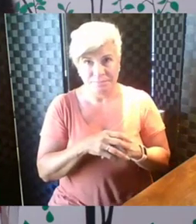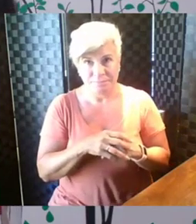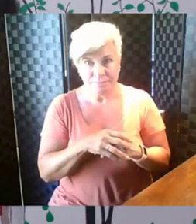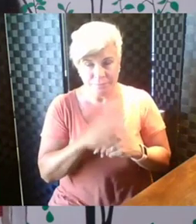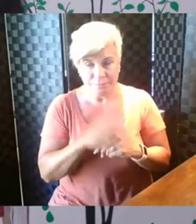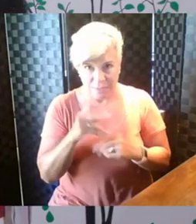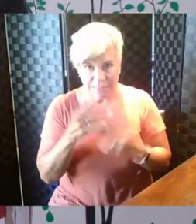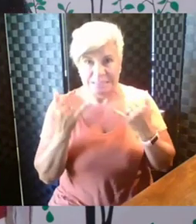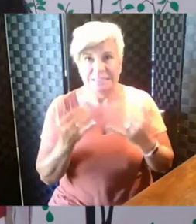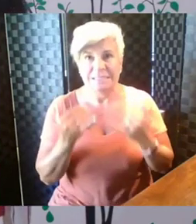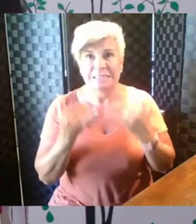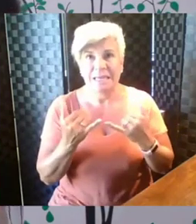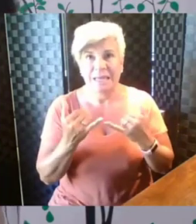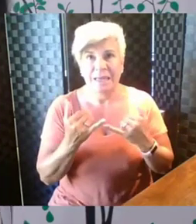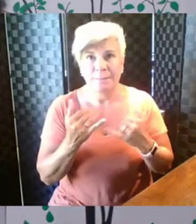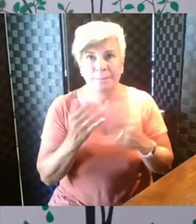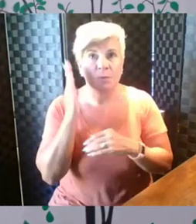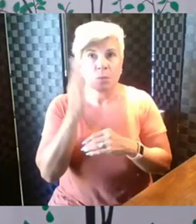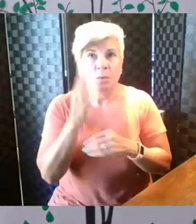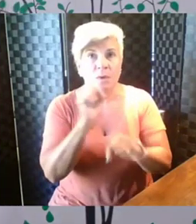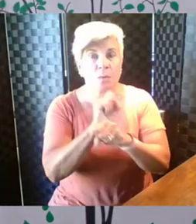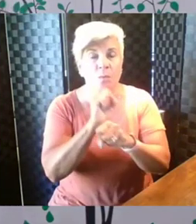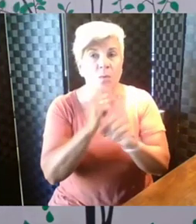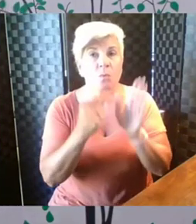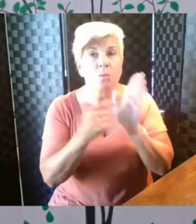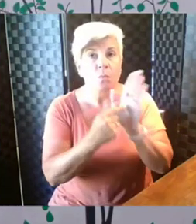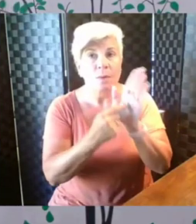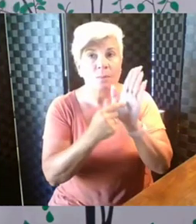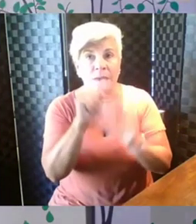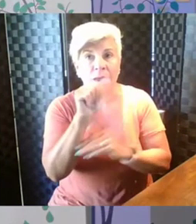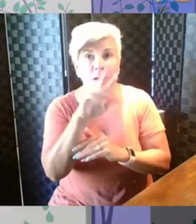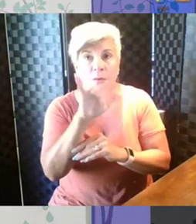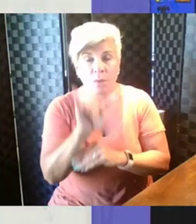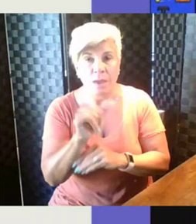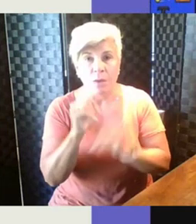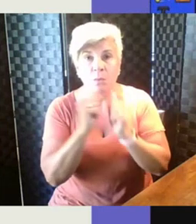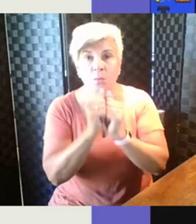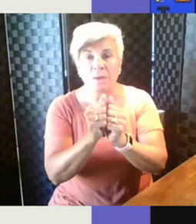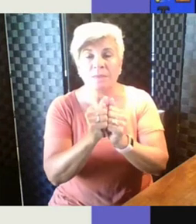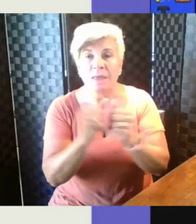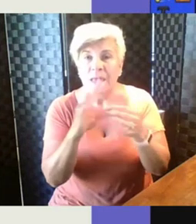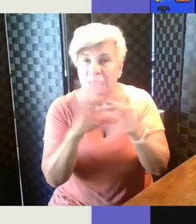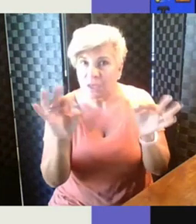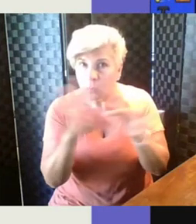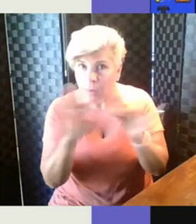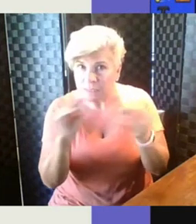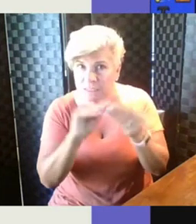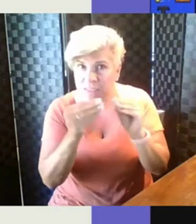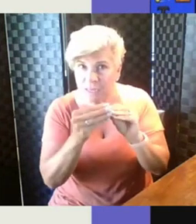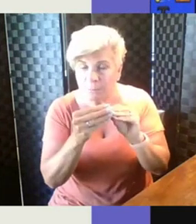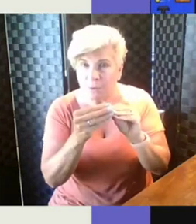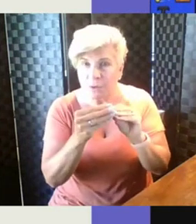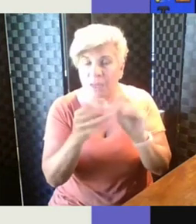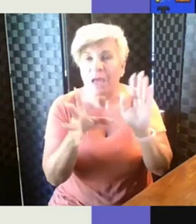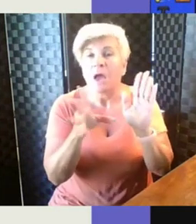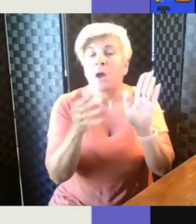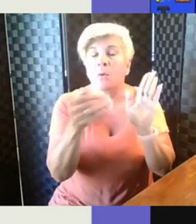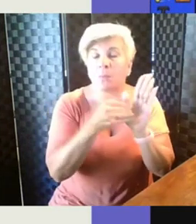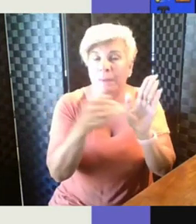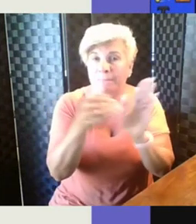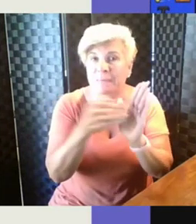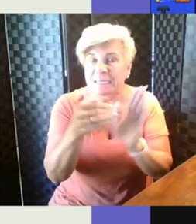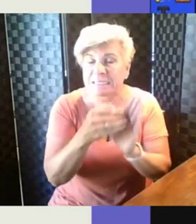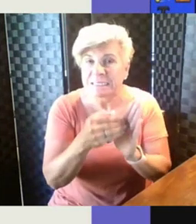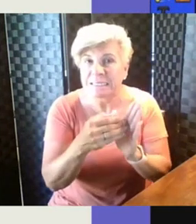All right, so today we are going to work on representing an array with an equation with a repeated addition sentence.